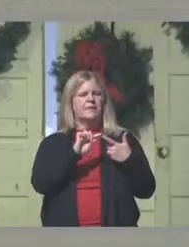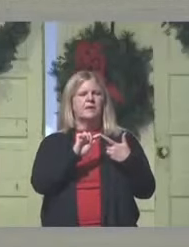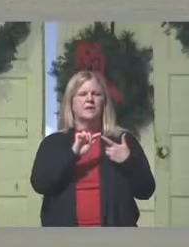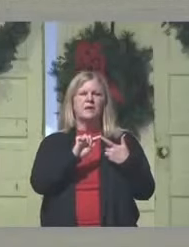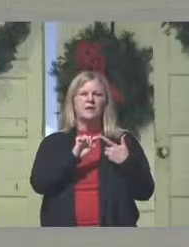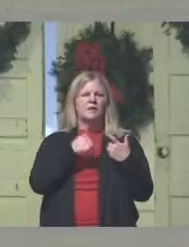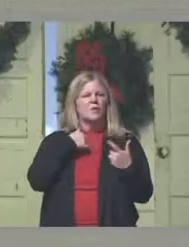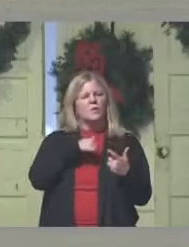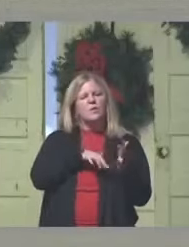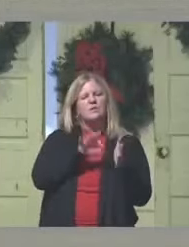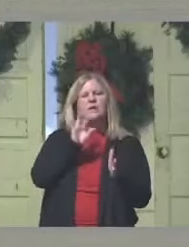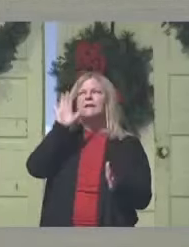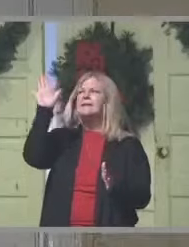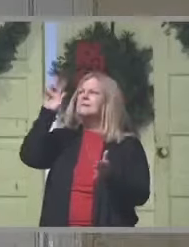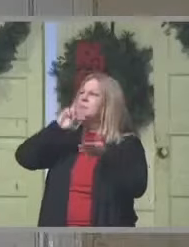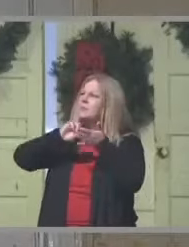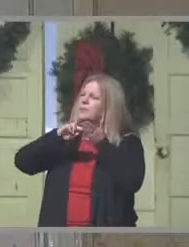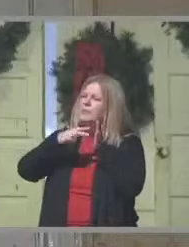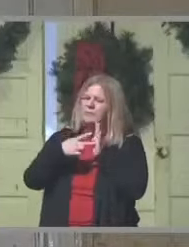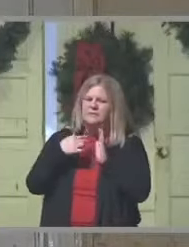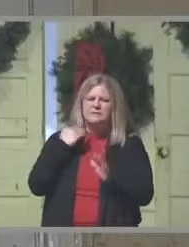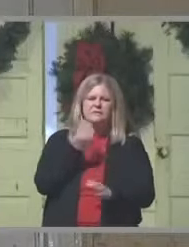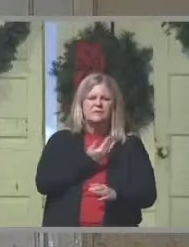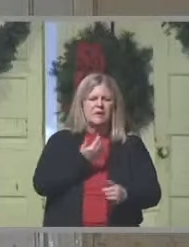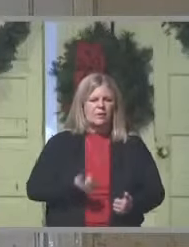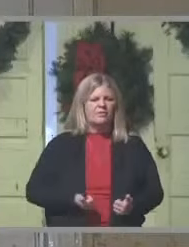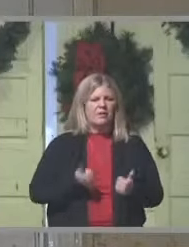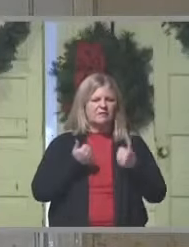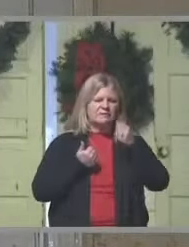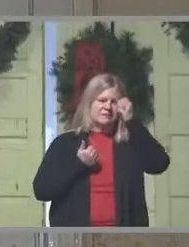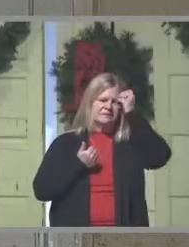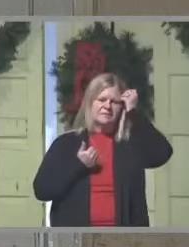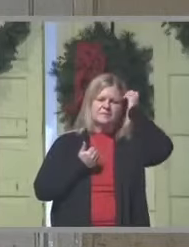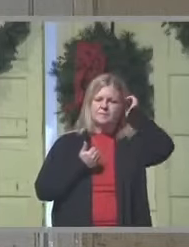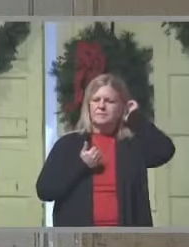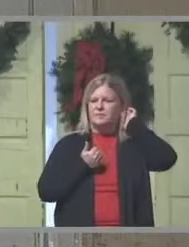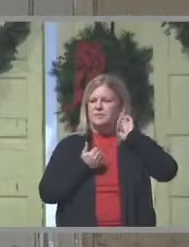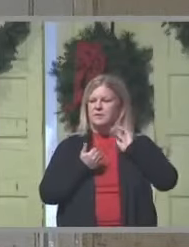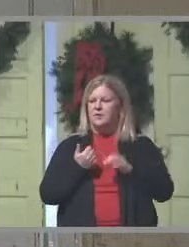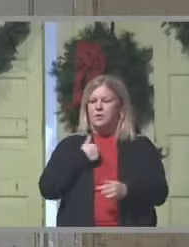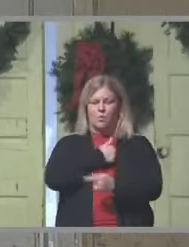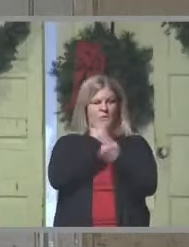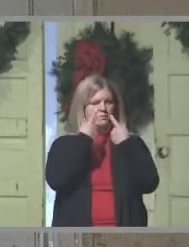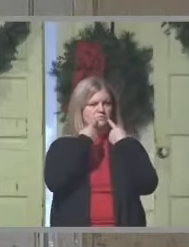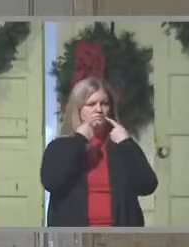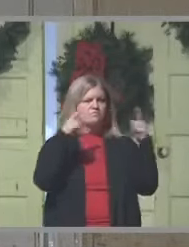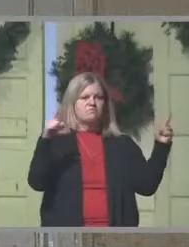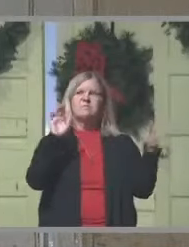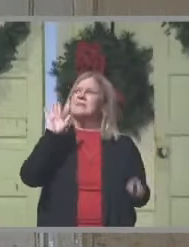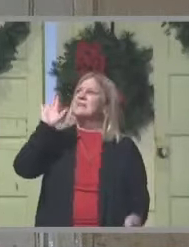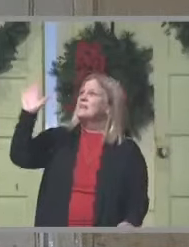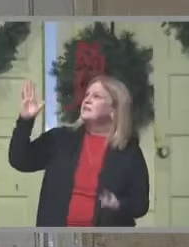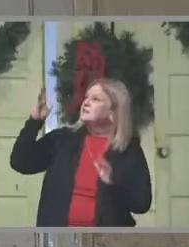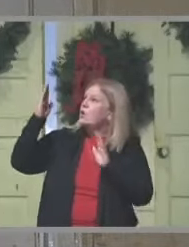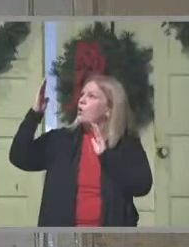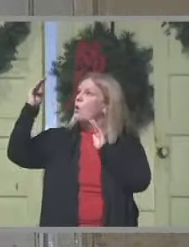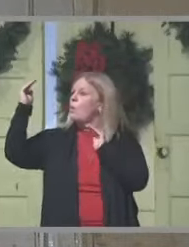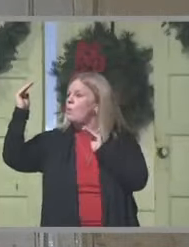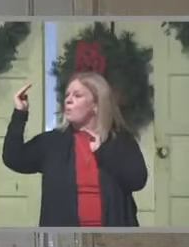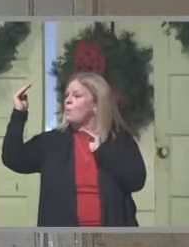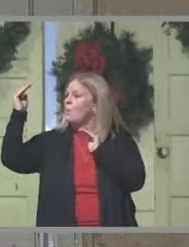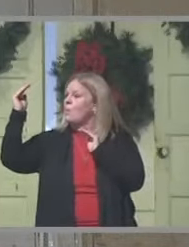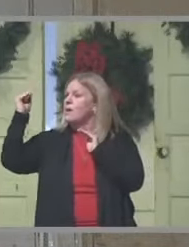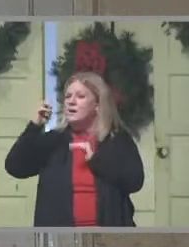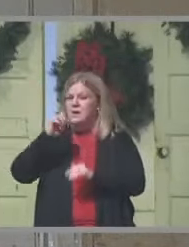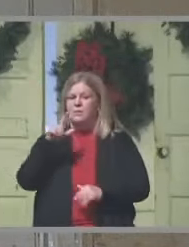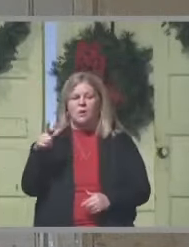God's purpose for our lives in Christ. Having proclaimed God's hope for our lives in Christ,